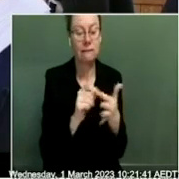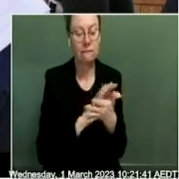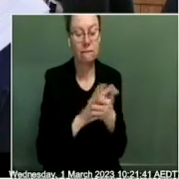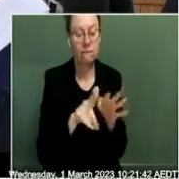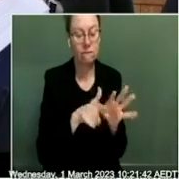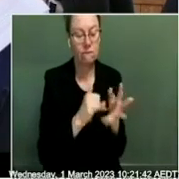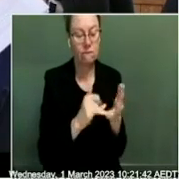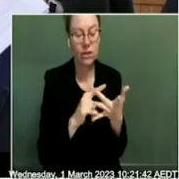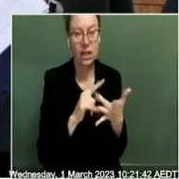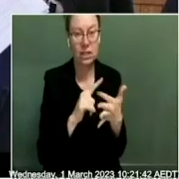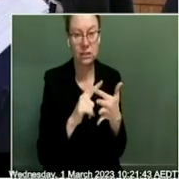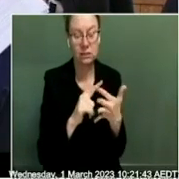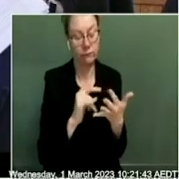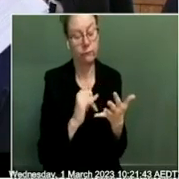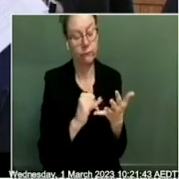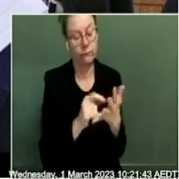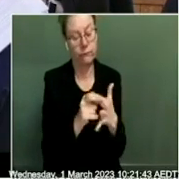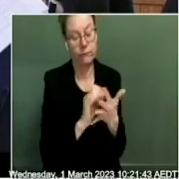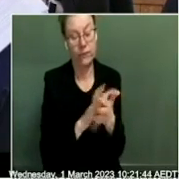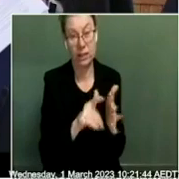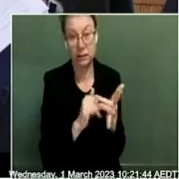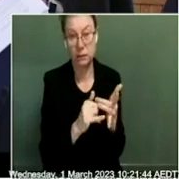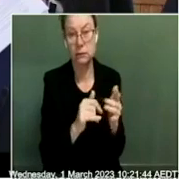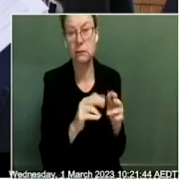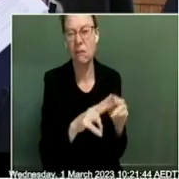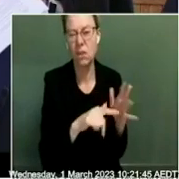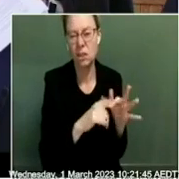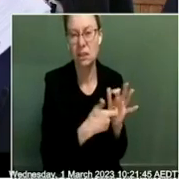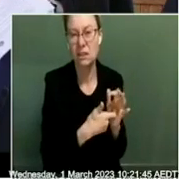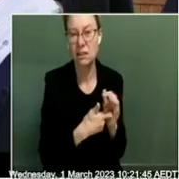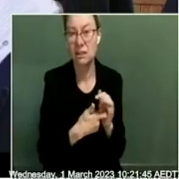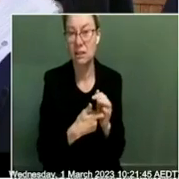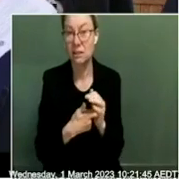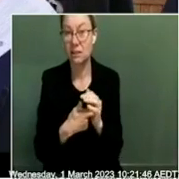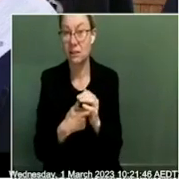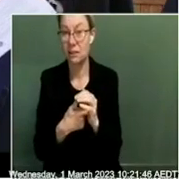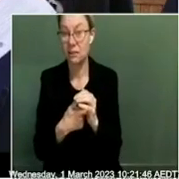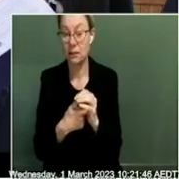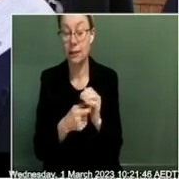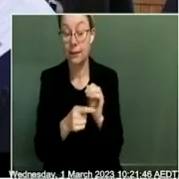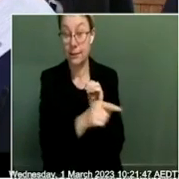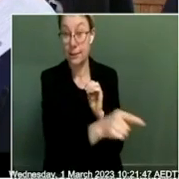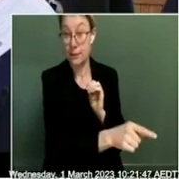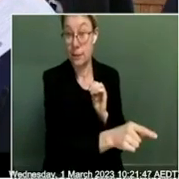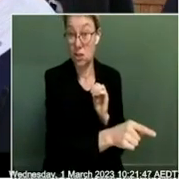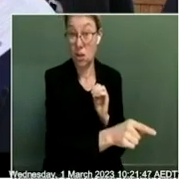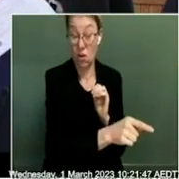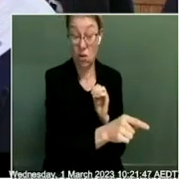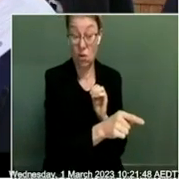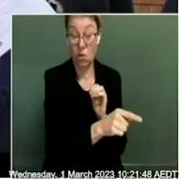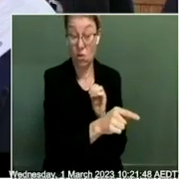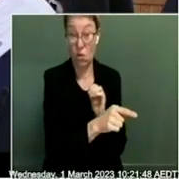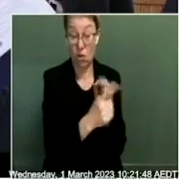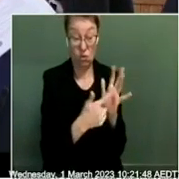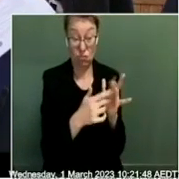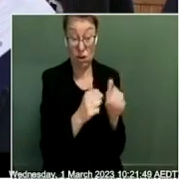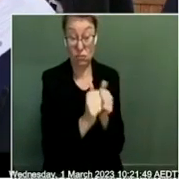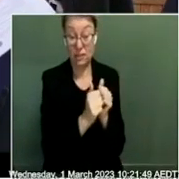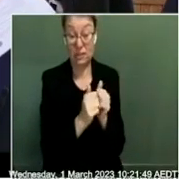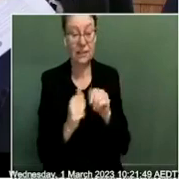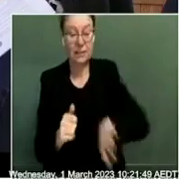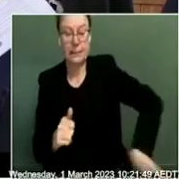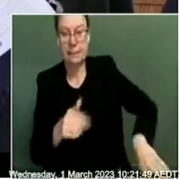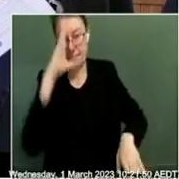and she had him hidden Uncle Ronnie under the bed and told the police that he wasn't there. And that police officer